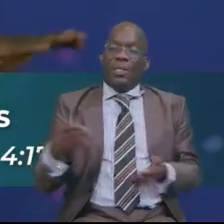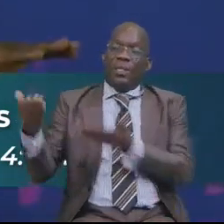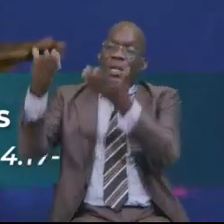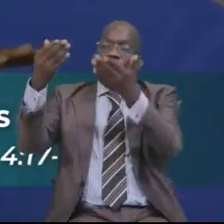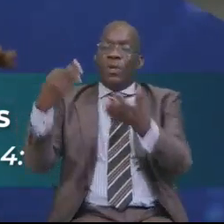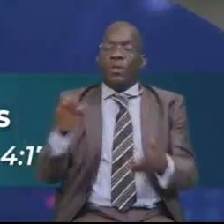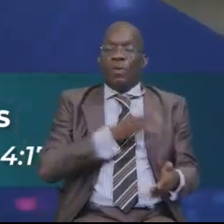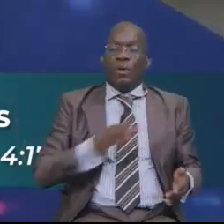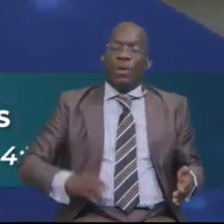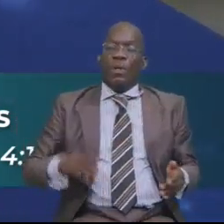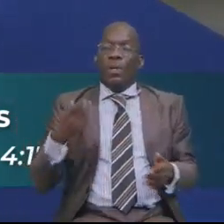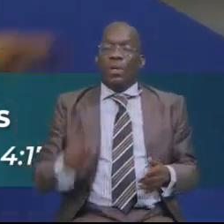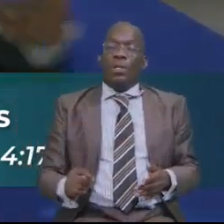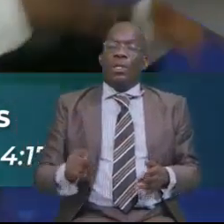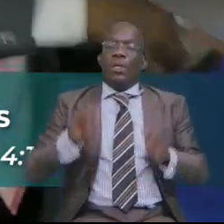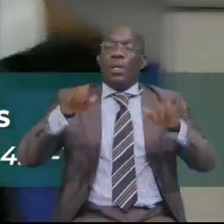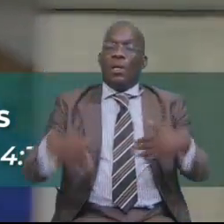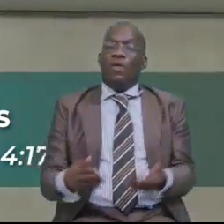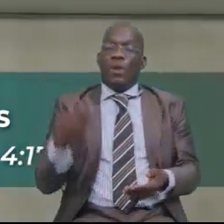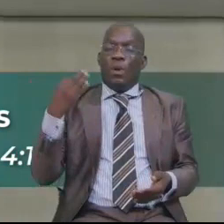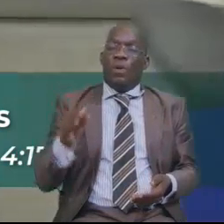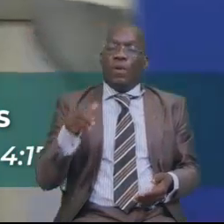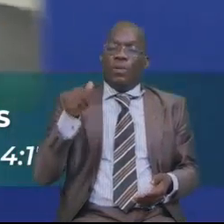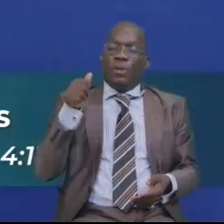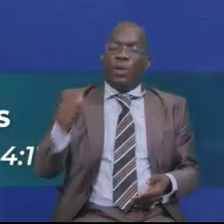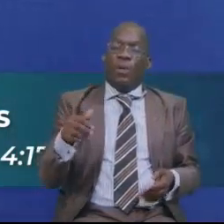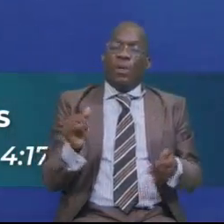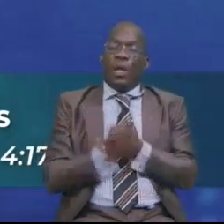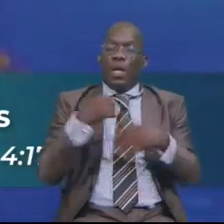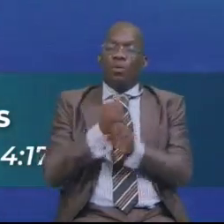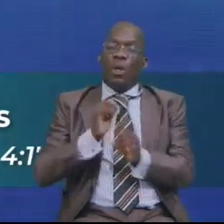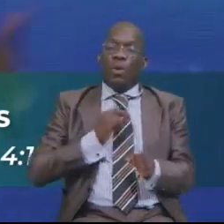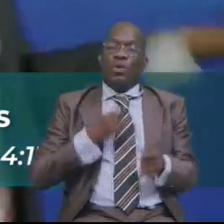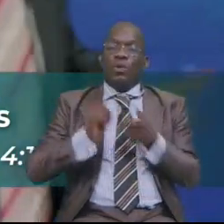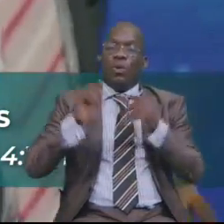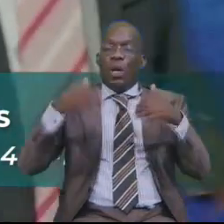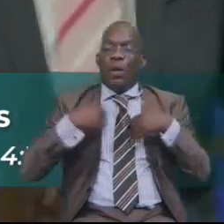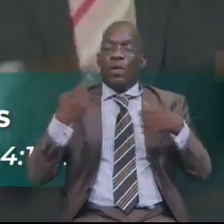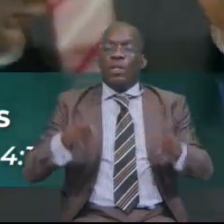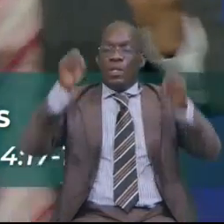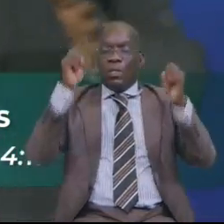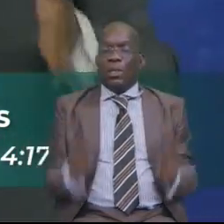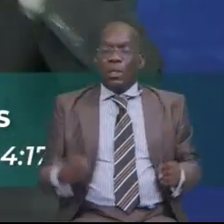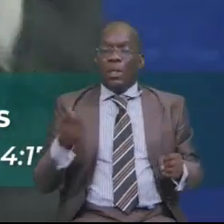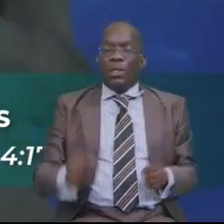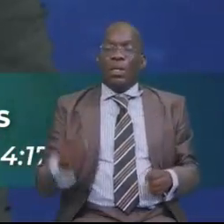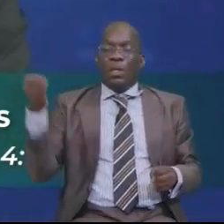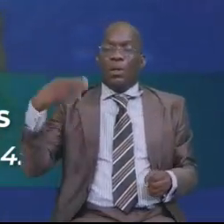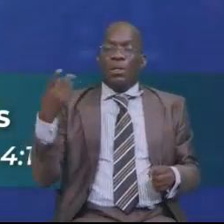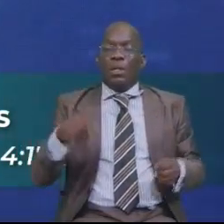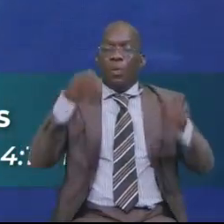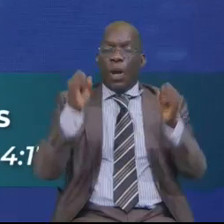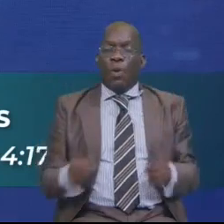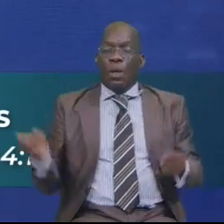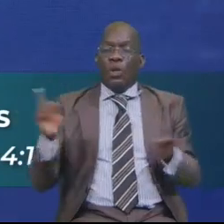the giving of himself that makes us to have the strength and the grace and the power to live